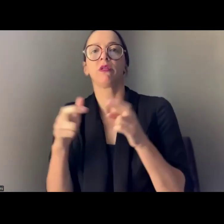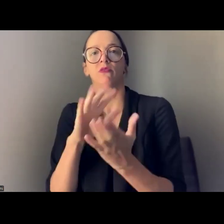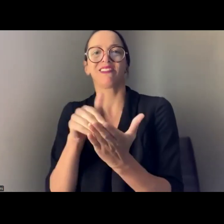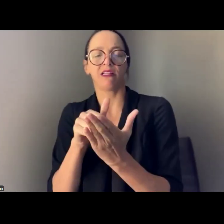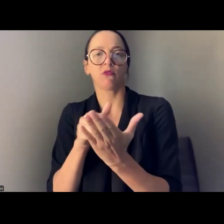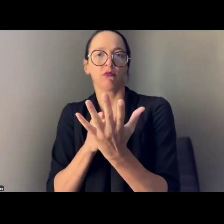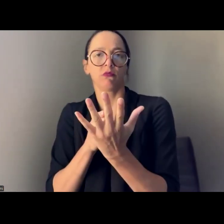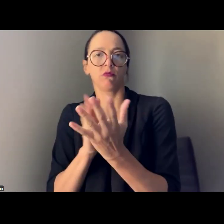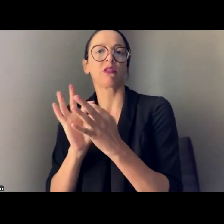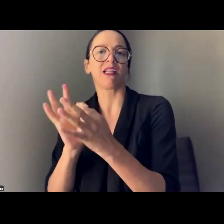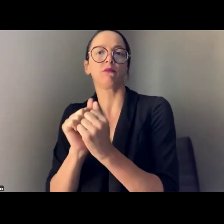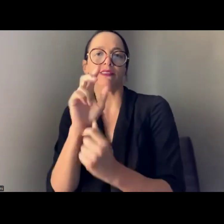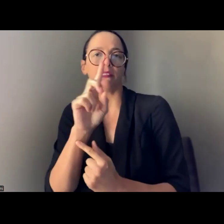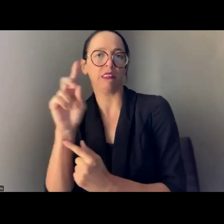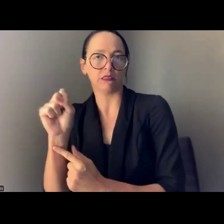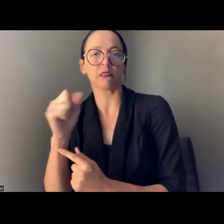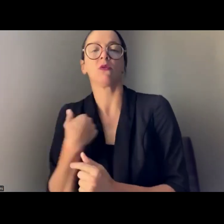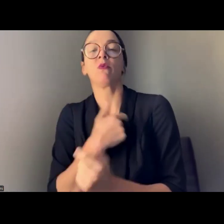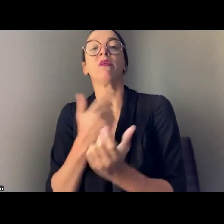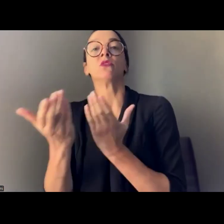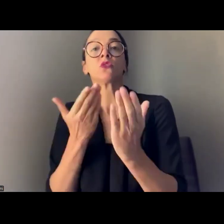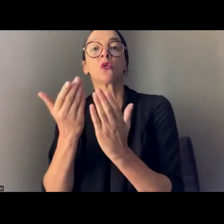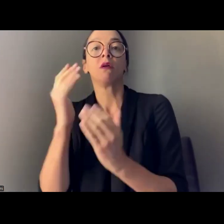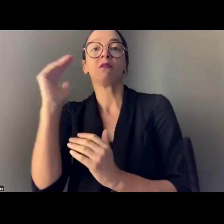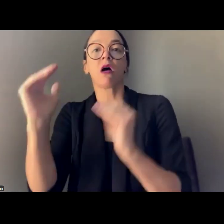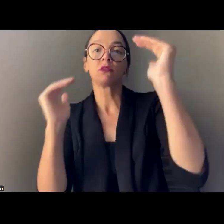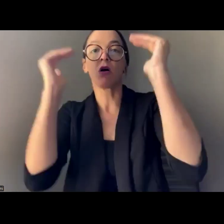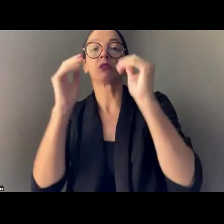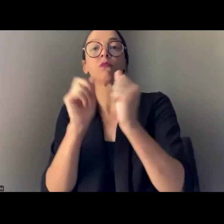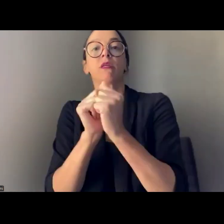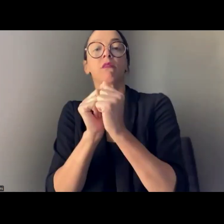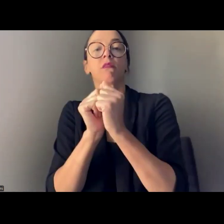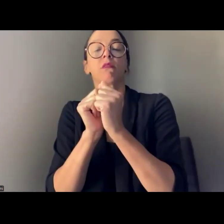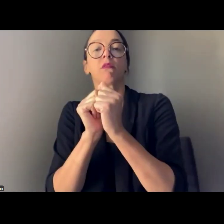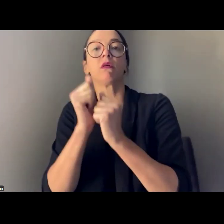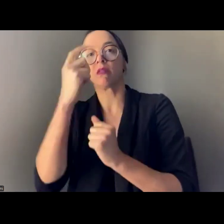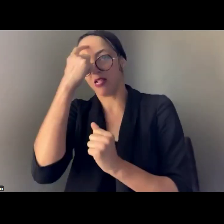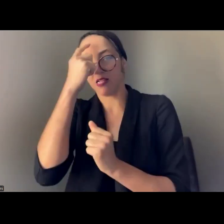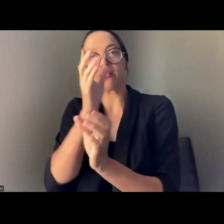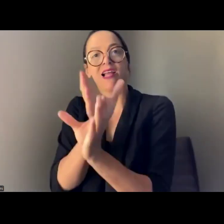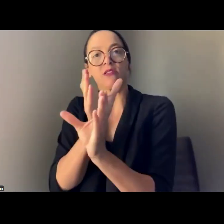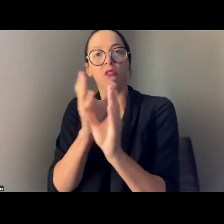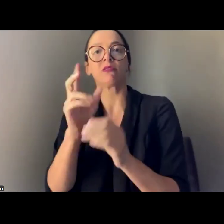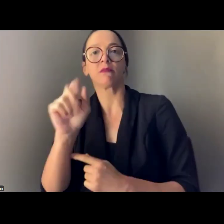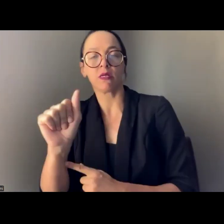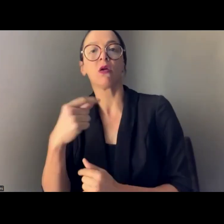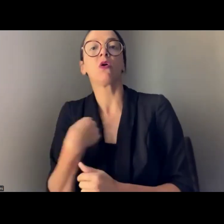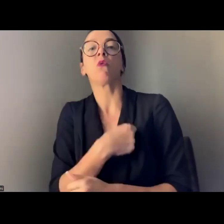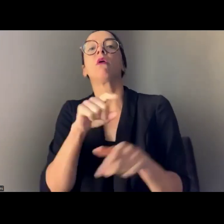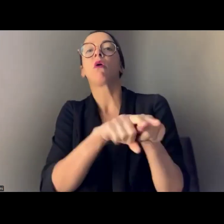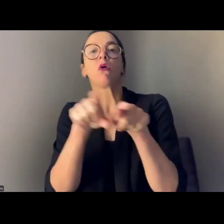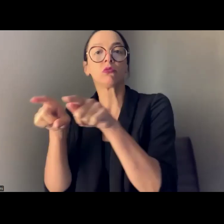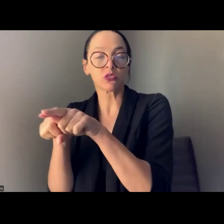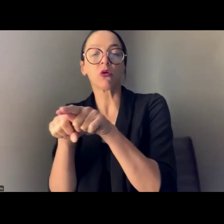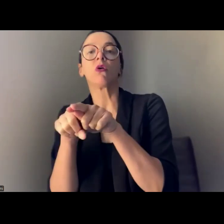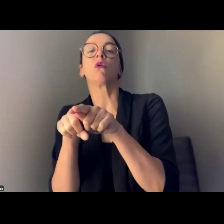developmental disabilities. Also, we do a lot of education and outreach to our underserved community, African American in particular.